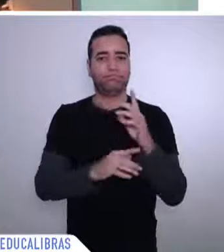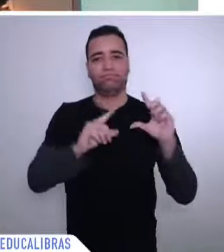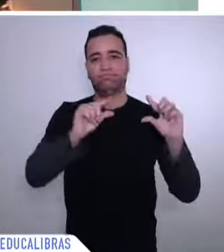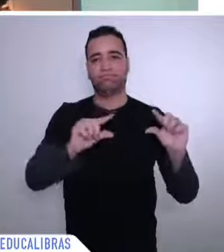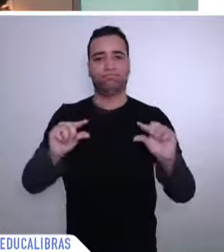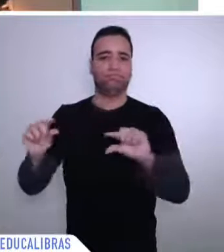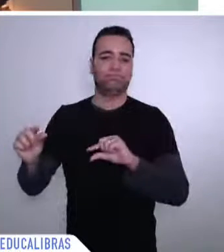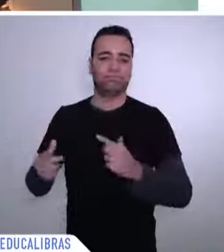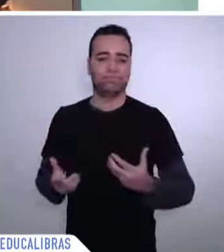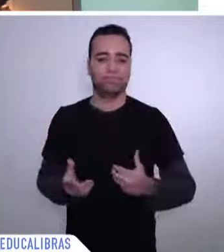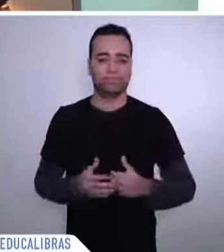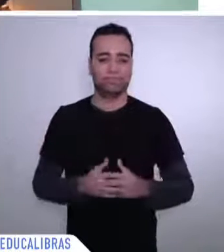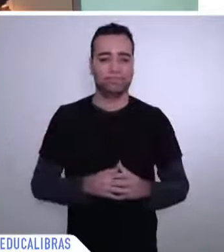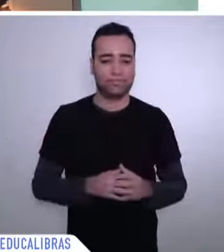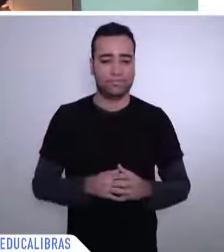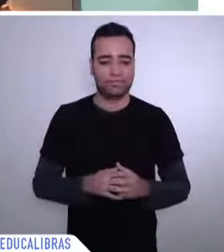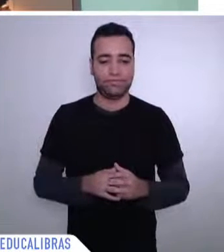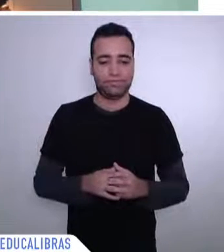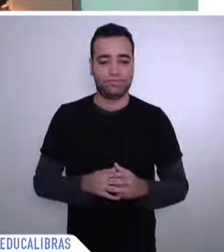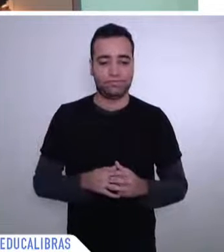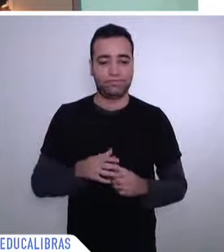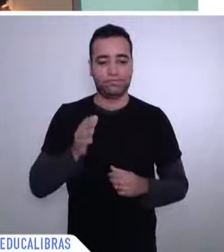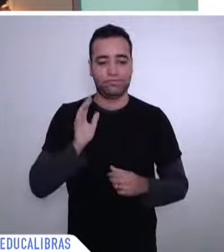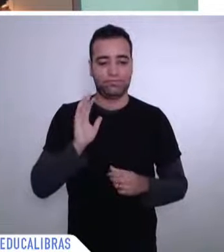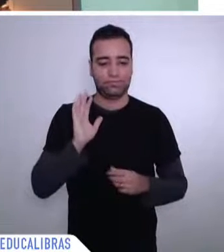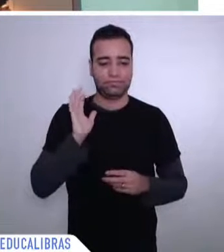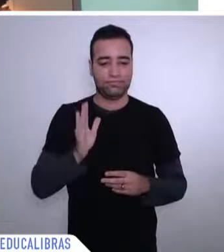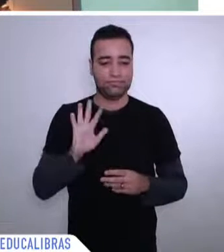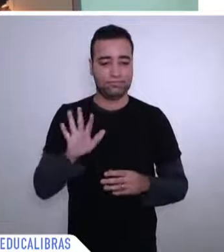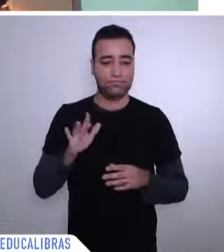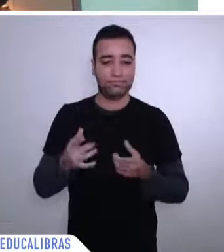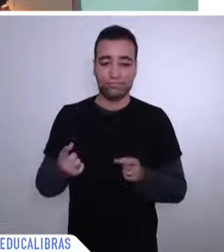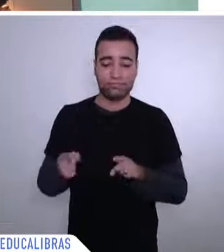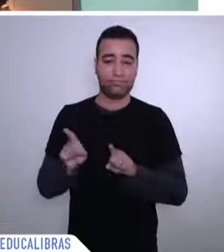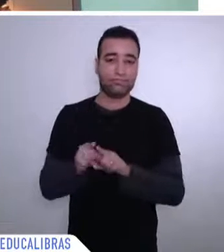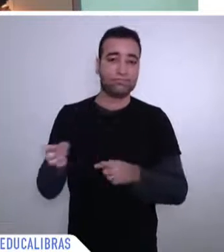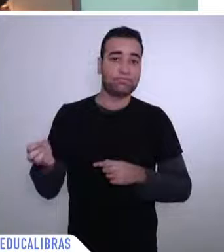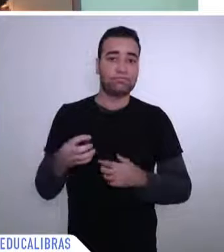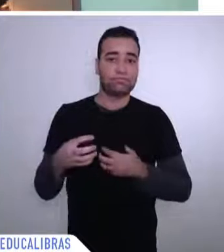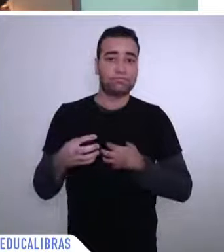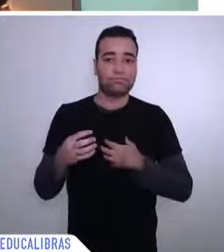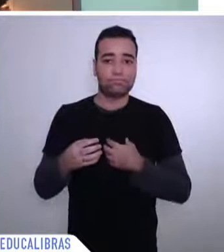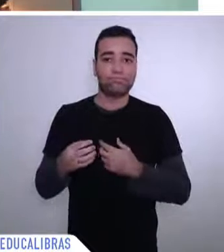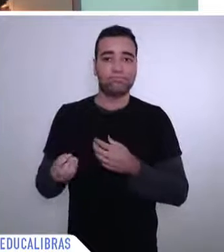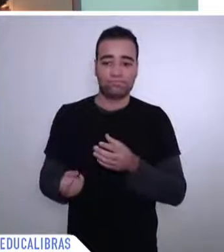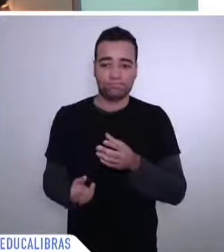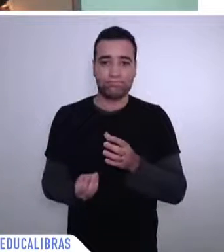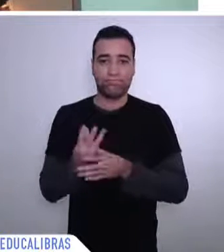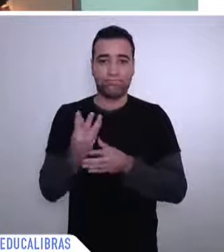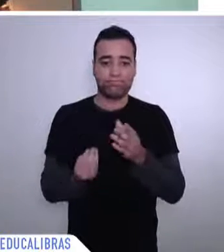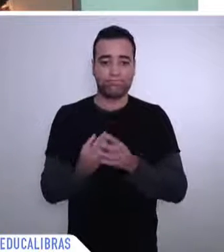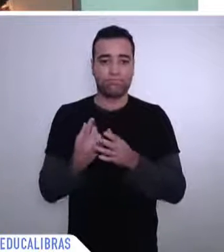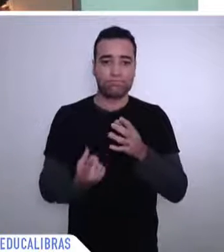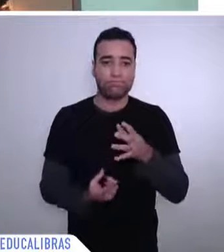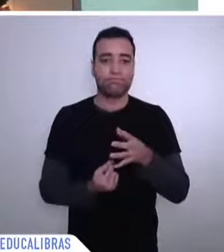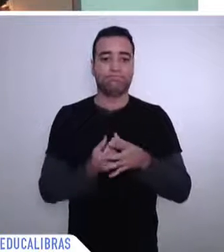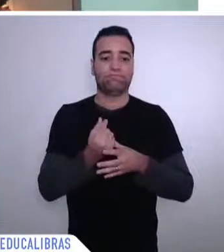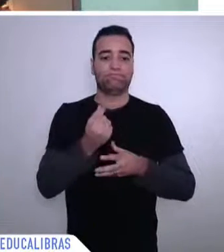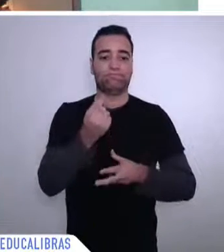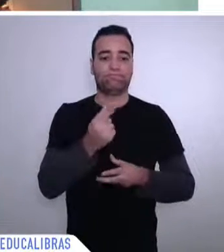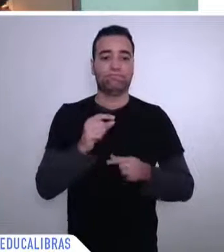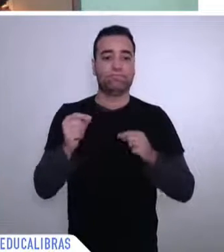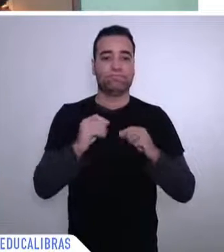extinction and degradation of the environment. We have always been articulating with forms of